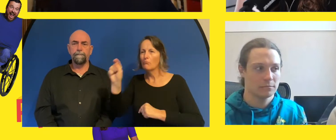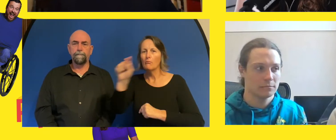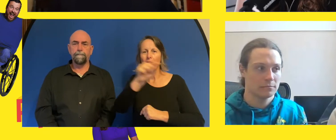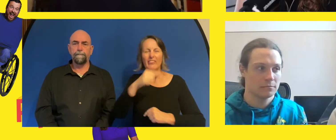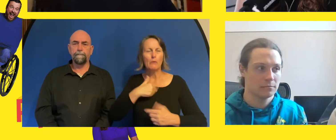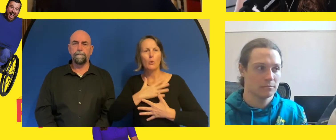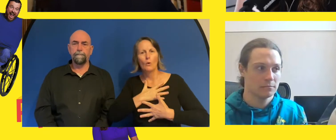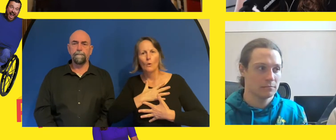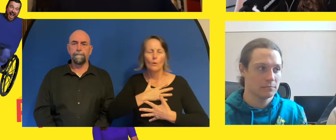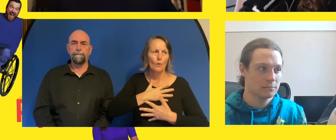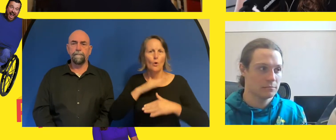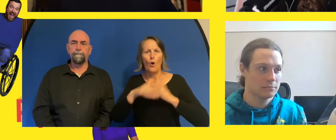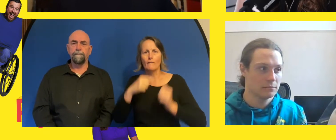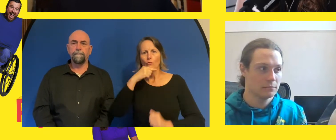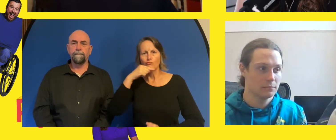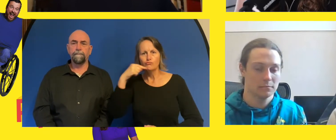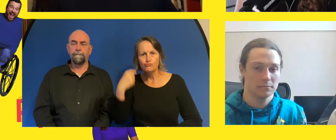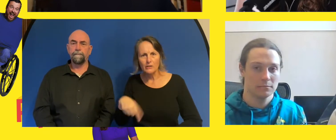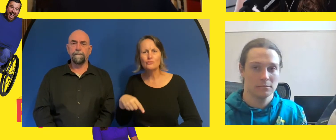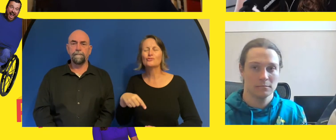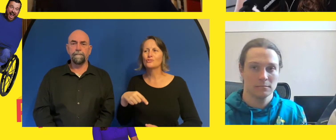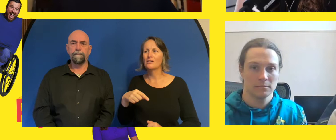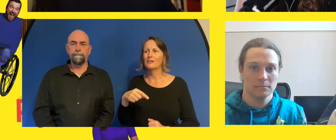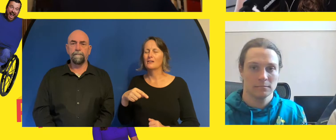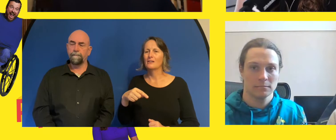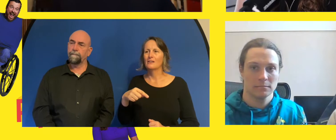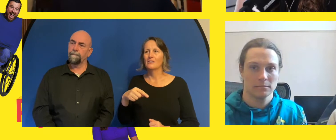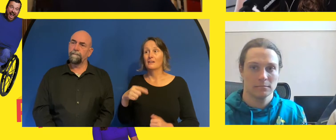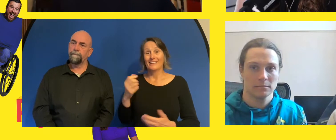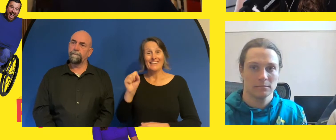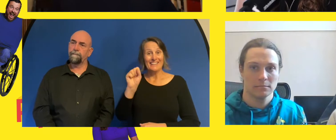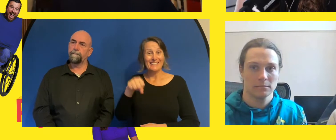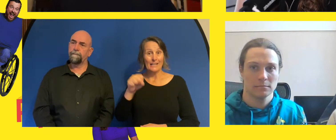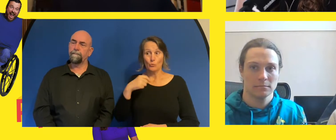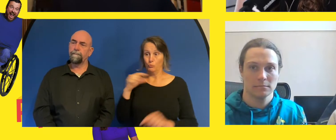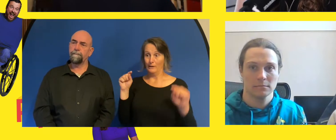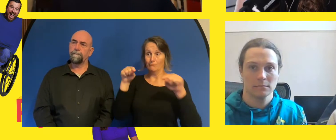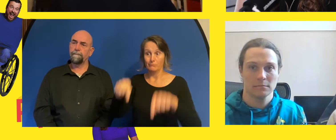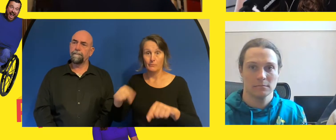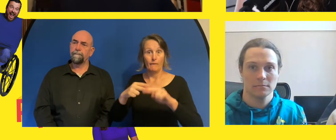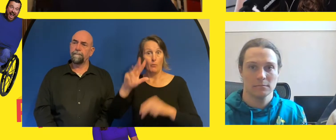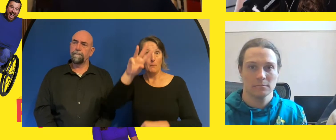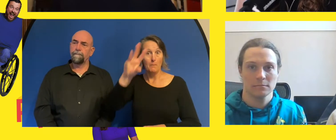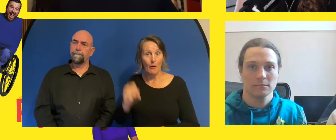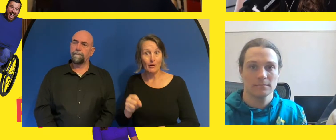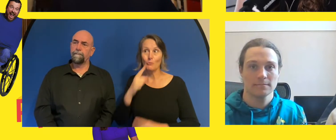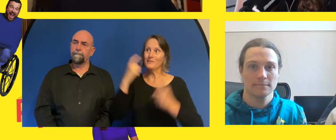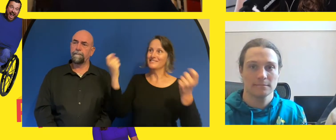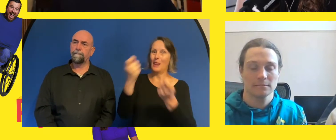come to these games to celebrate sport and come together, and it's just so lovely that we get to spend time together once every 2